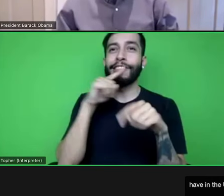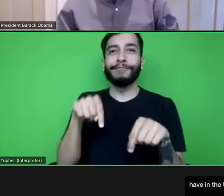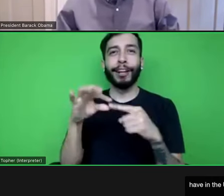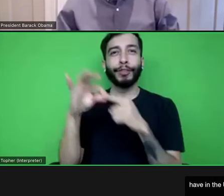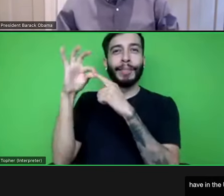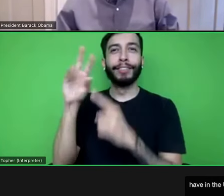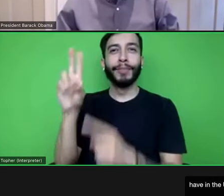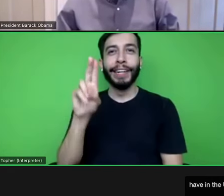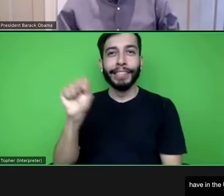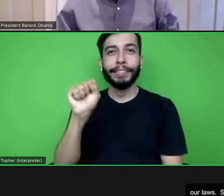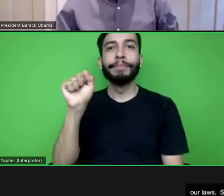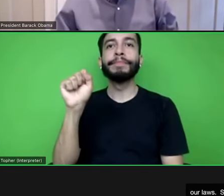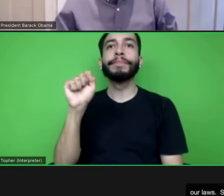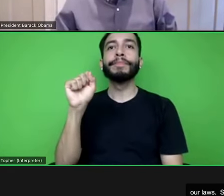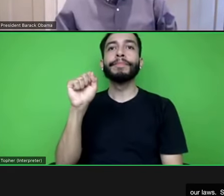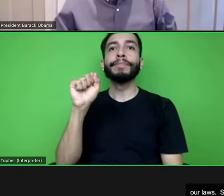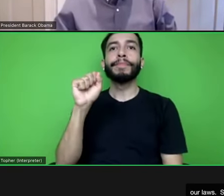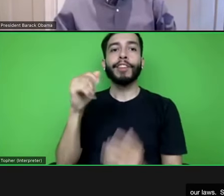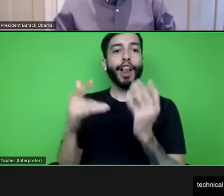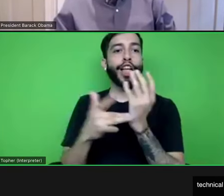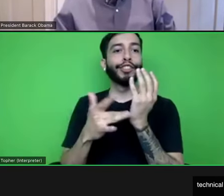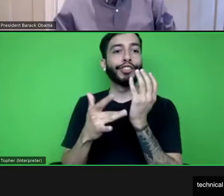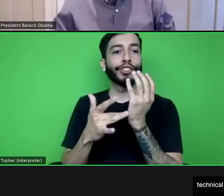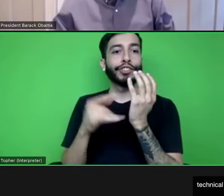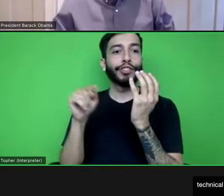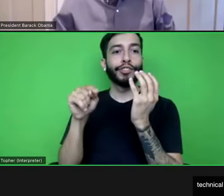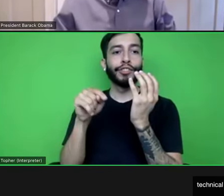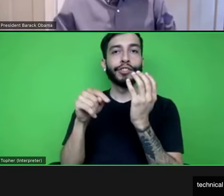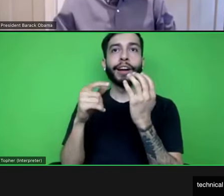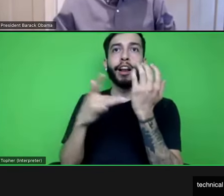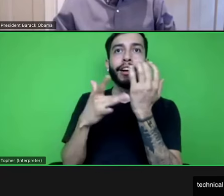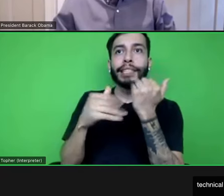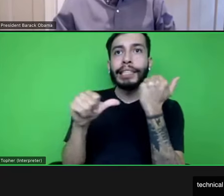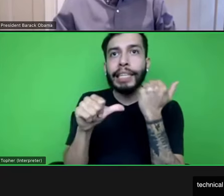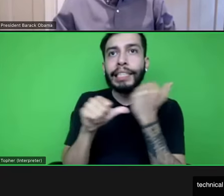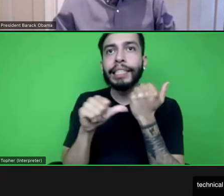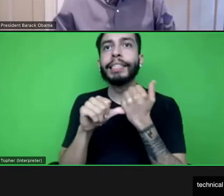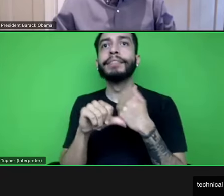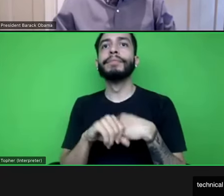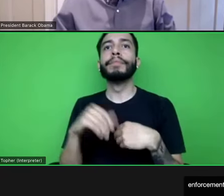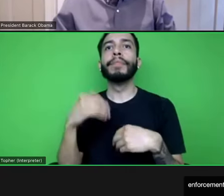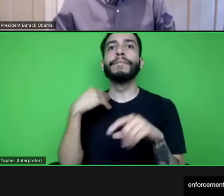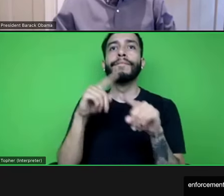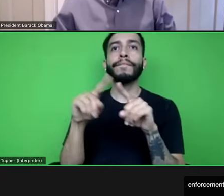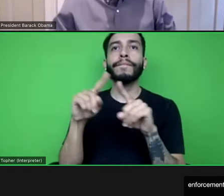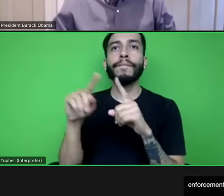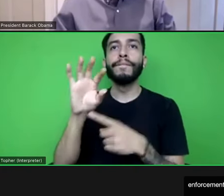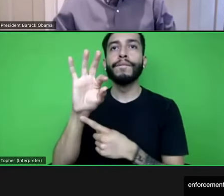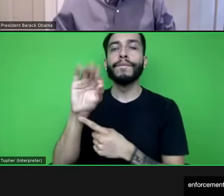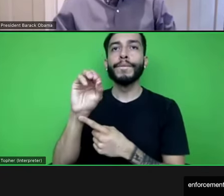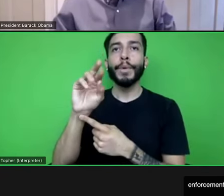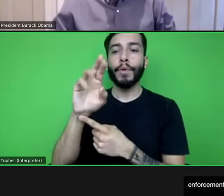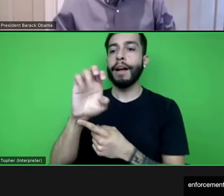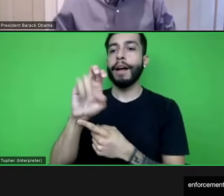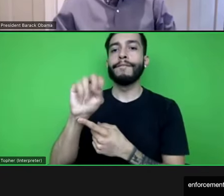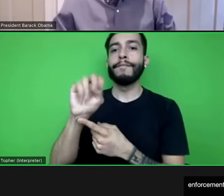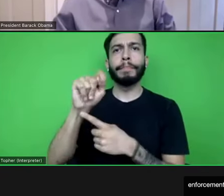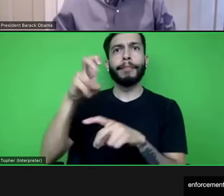assistance and enforcement and opportunities to really bring people together to